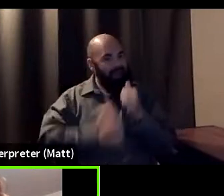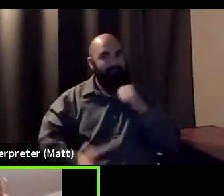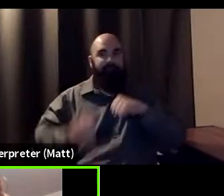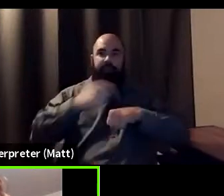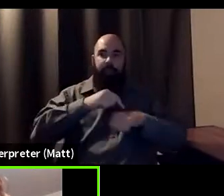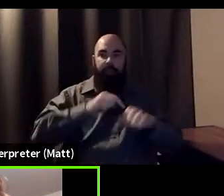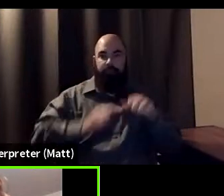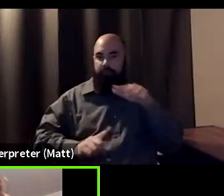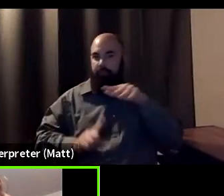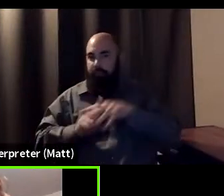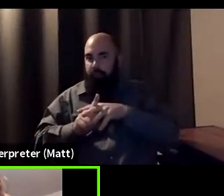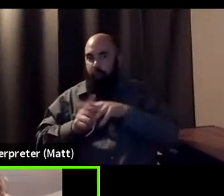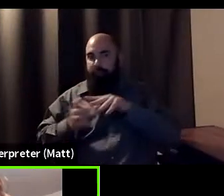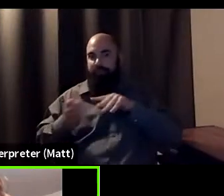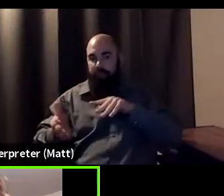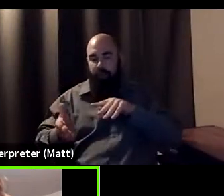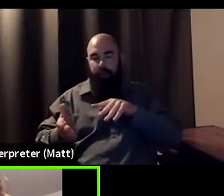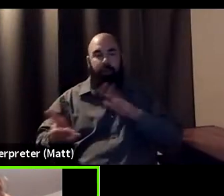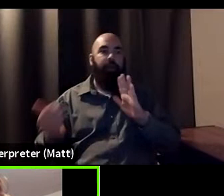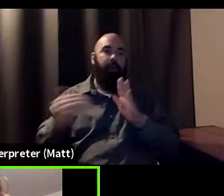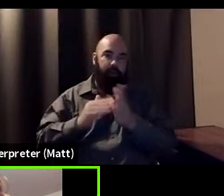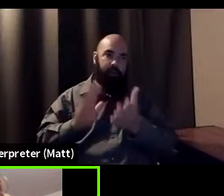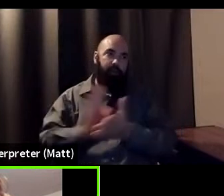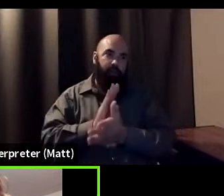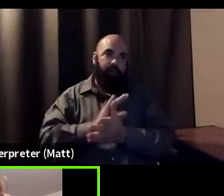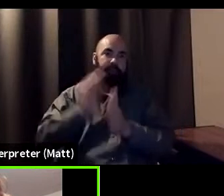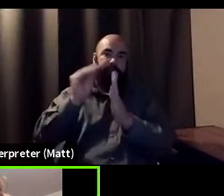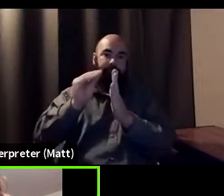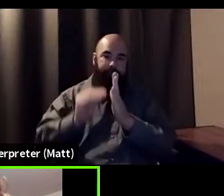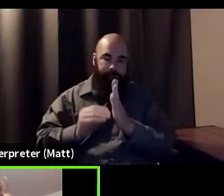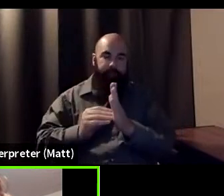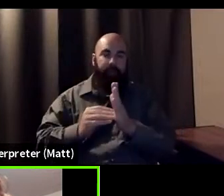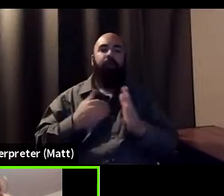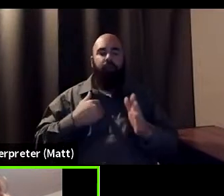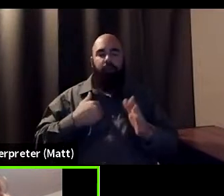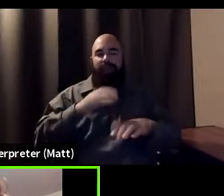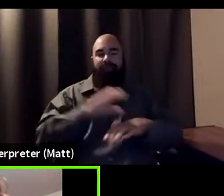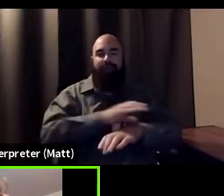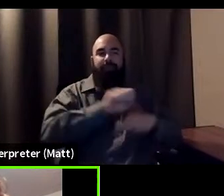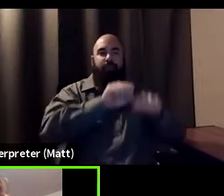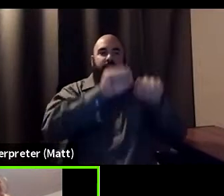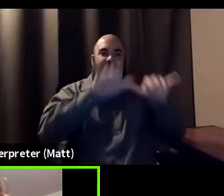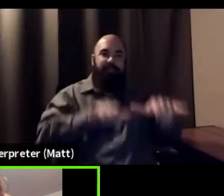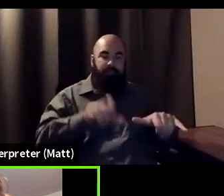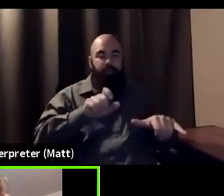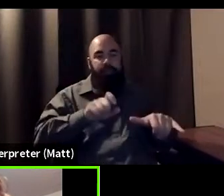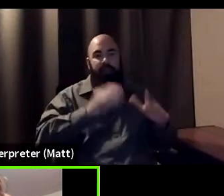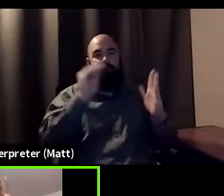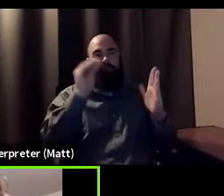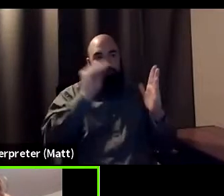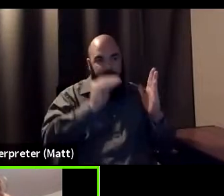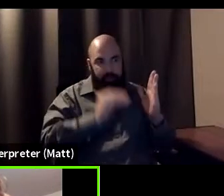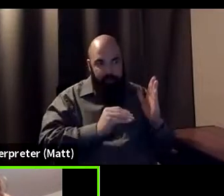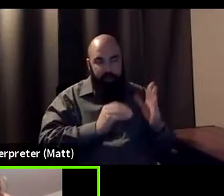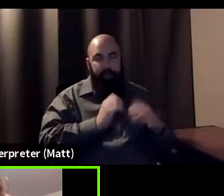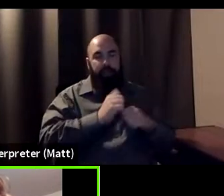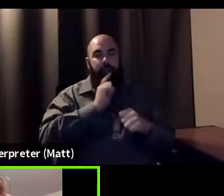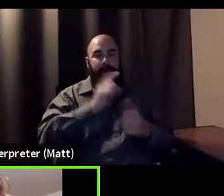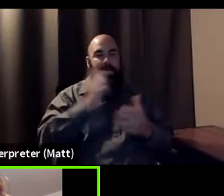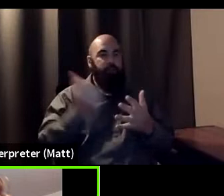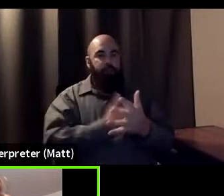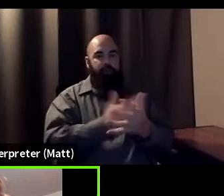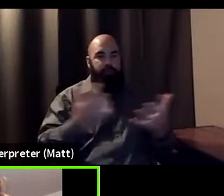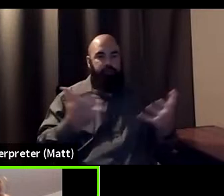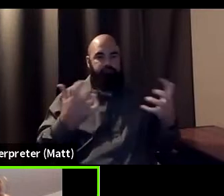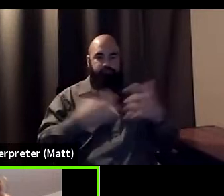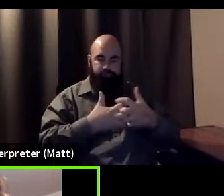because every dose has to be entered in the Virginia Immunization Information System, and there has to be that paperwork to make sure it gets entered.